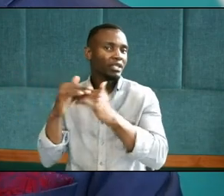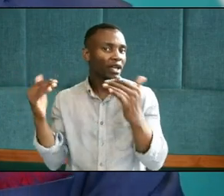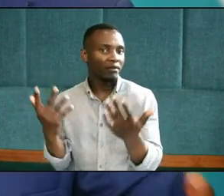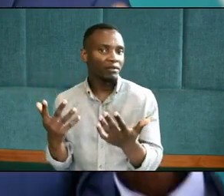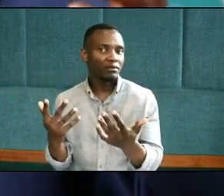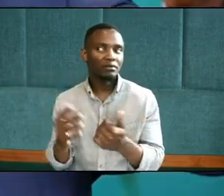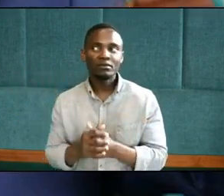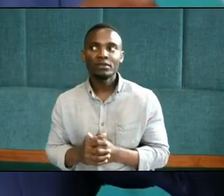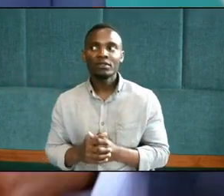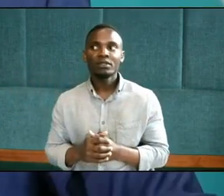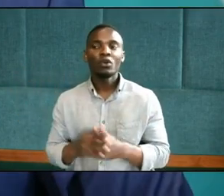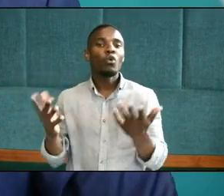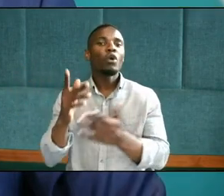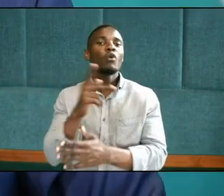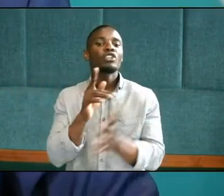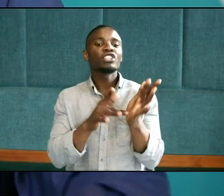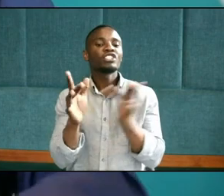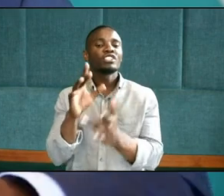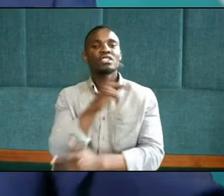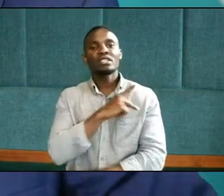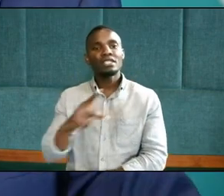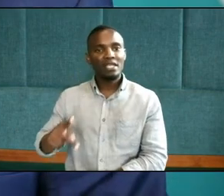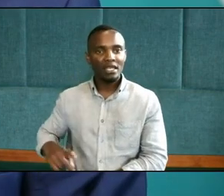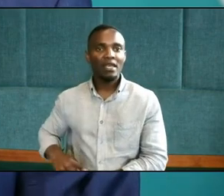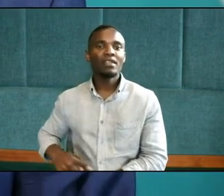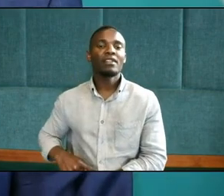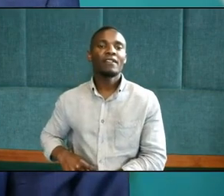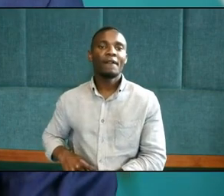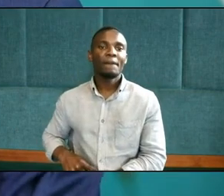kingdom where Jesus is the King? Can you imagine? Yes, undi a King.